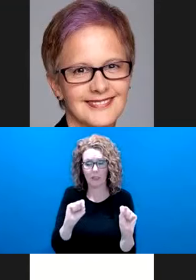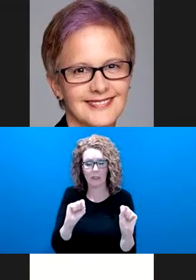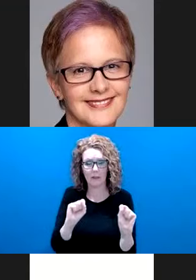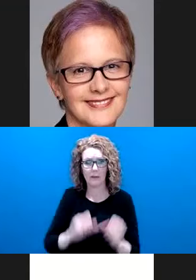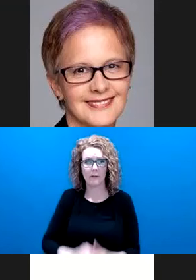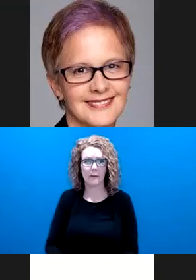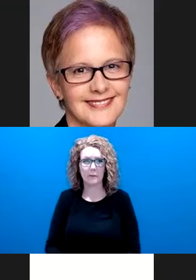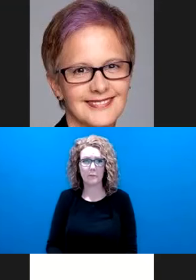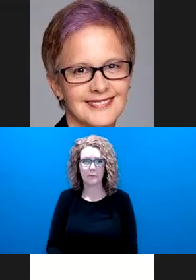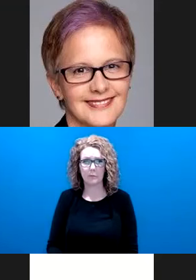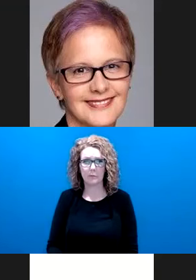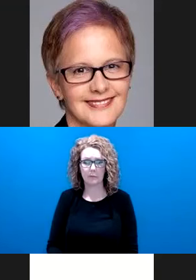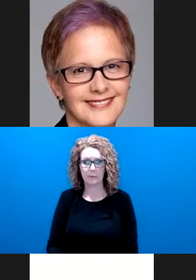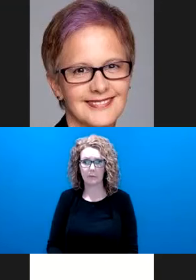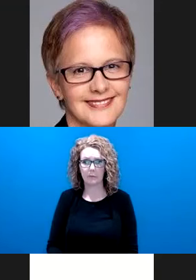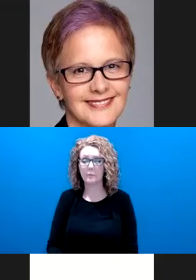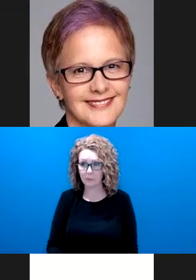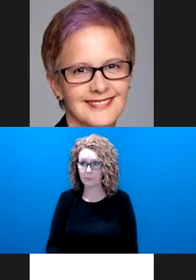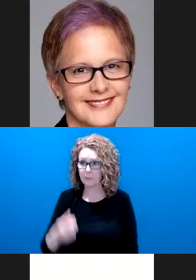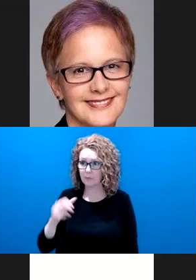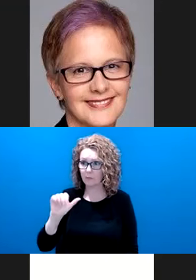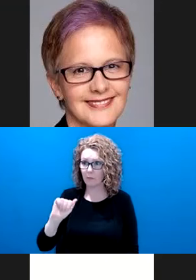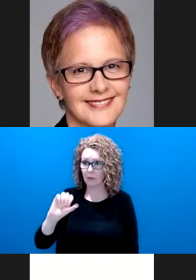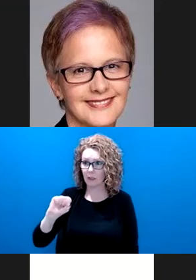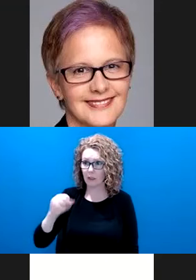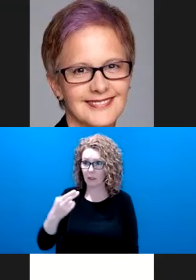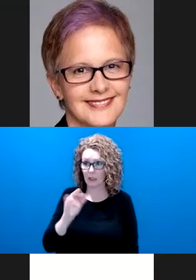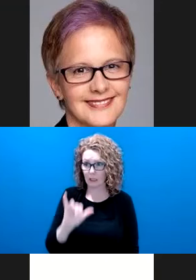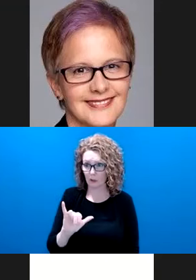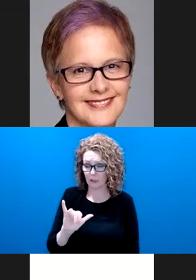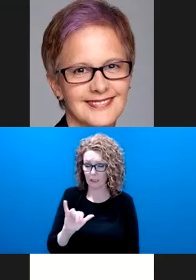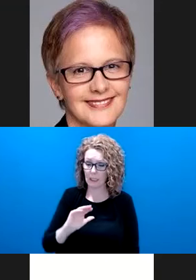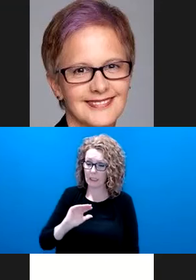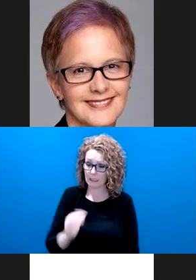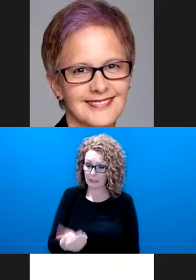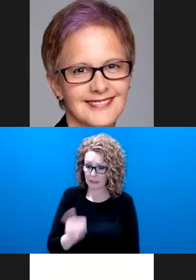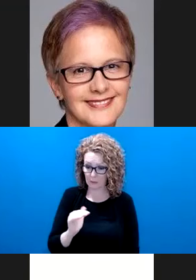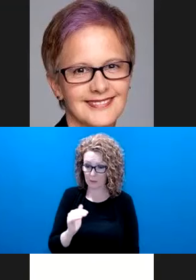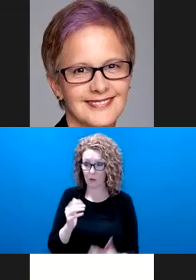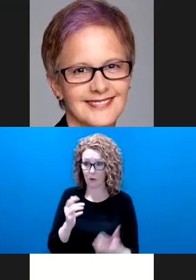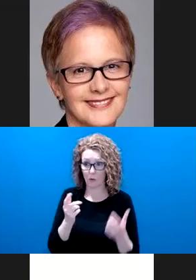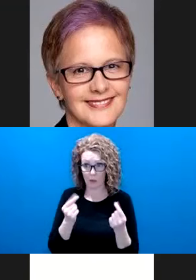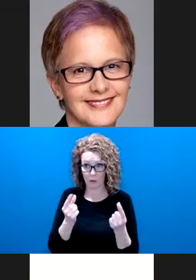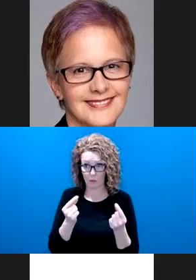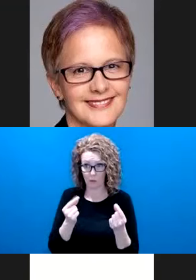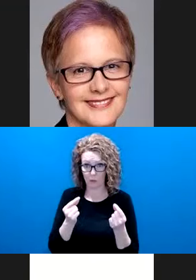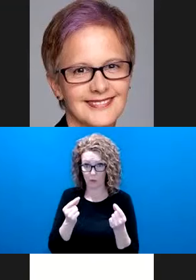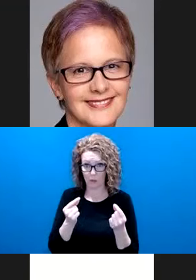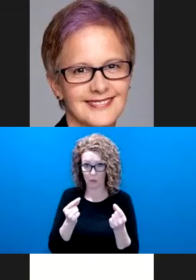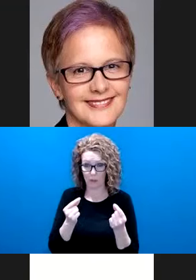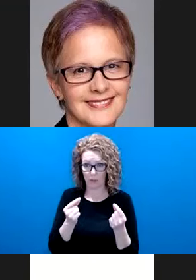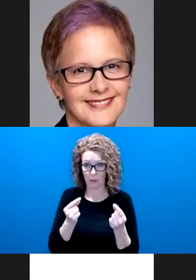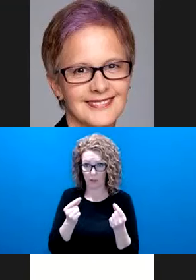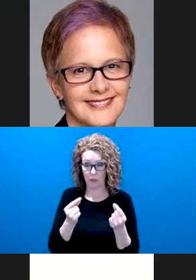So it sounds like the first thing we're going to need to do is ask the question that needs